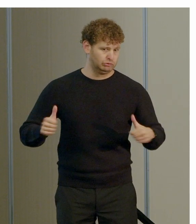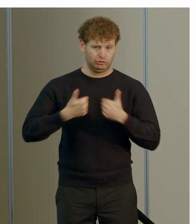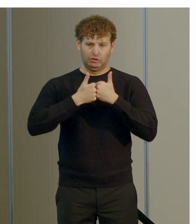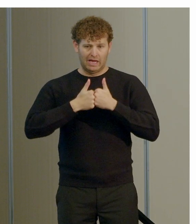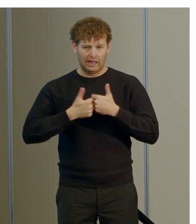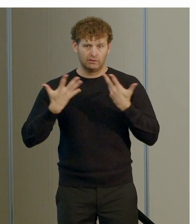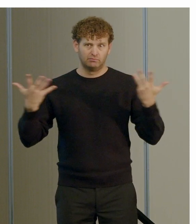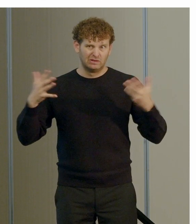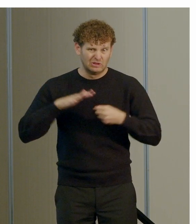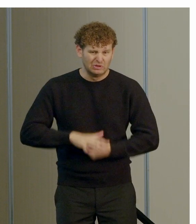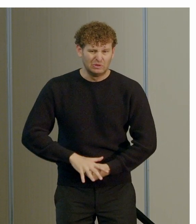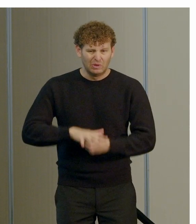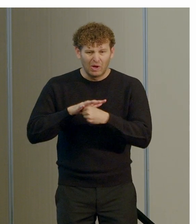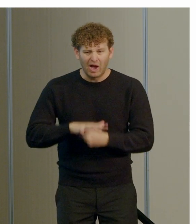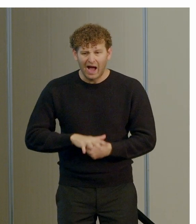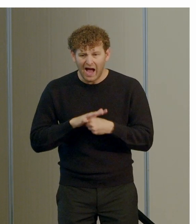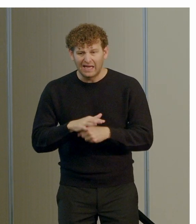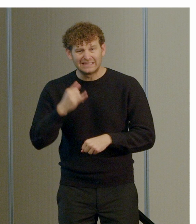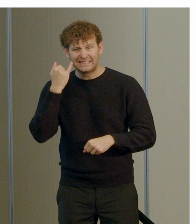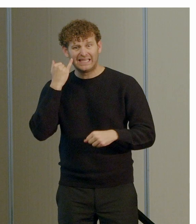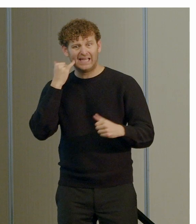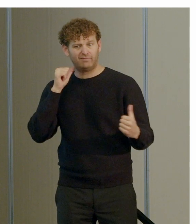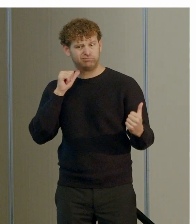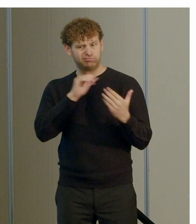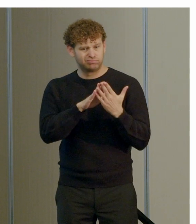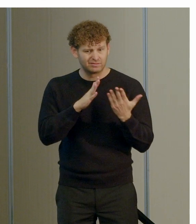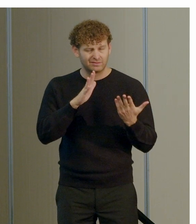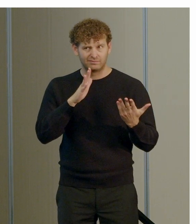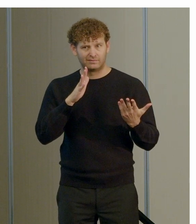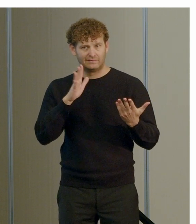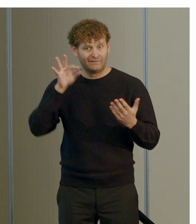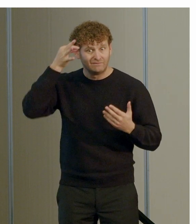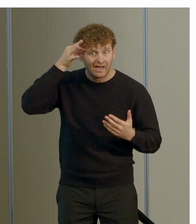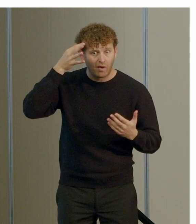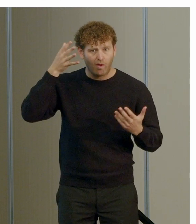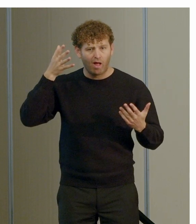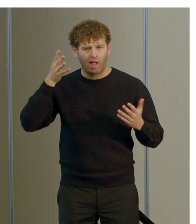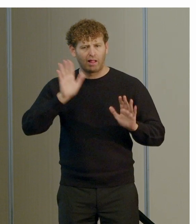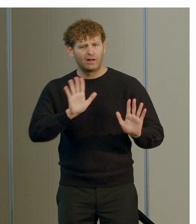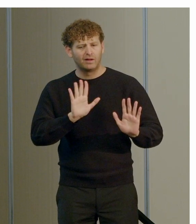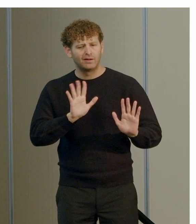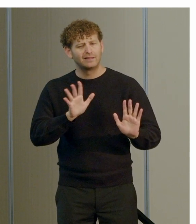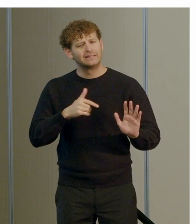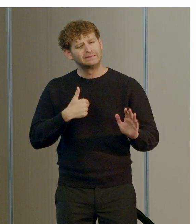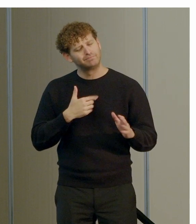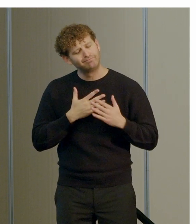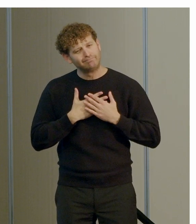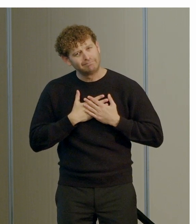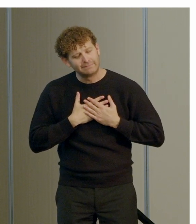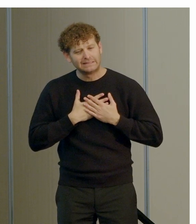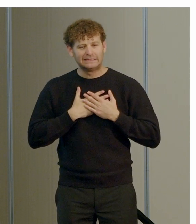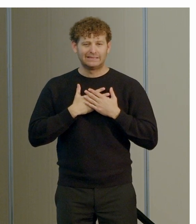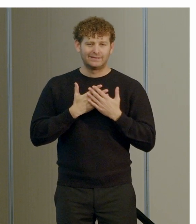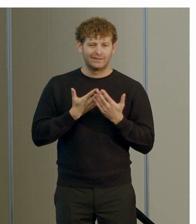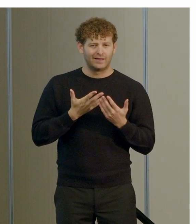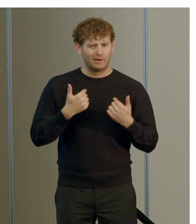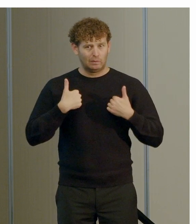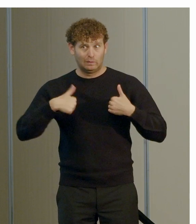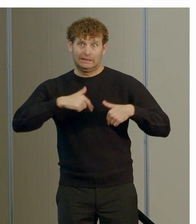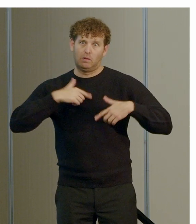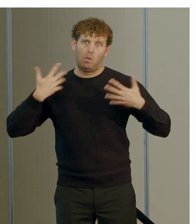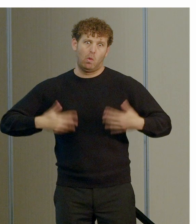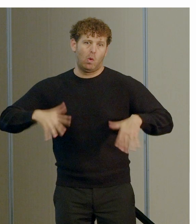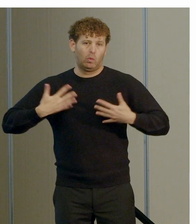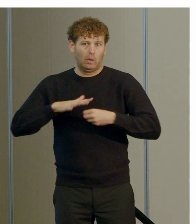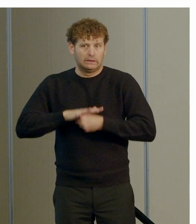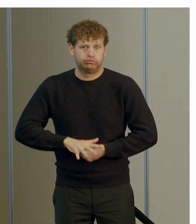like myself, please be a little gracious because we may have our last nerves worn. You don't know what's going on.